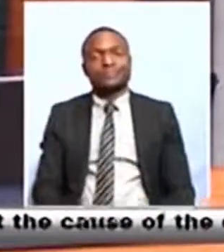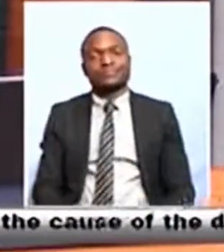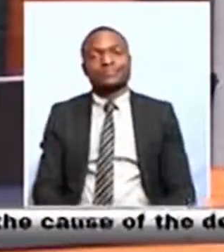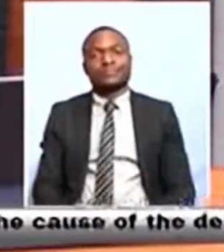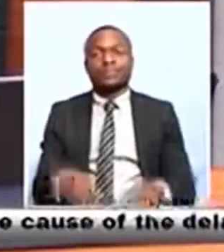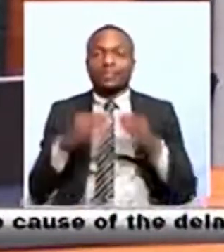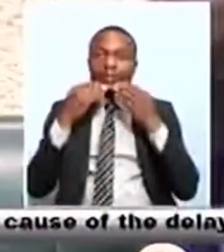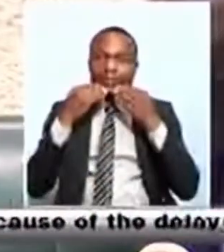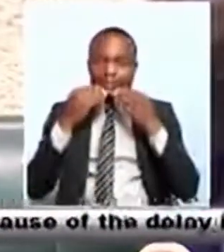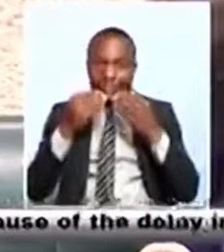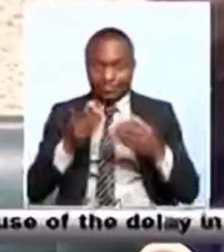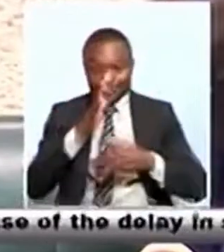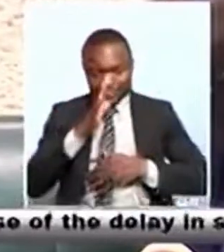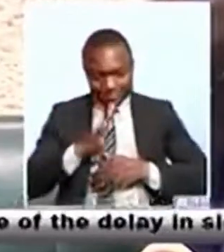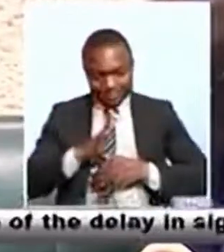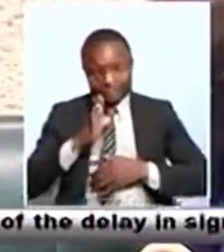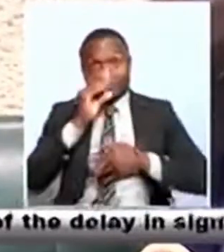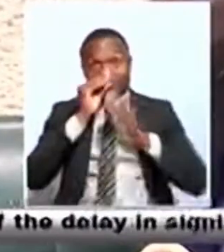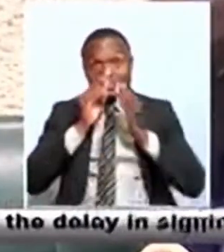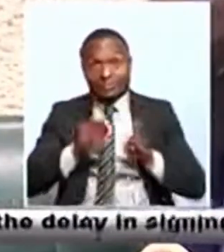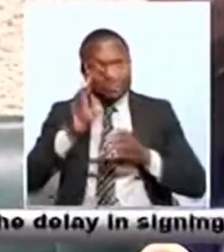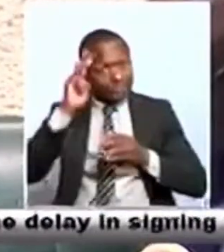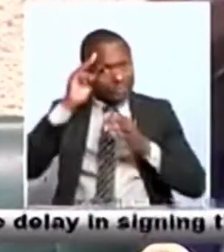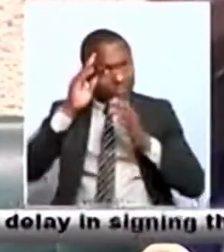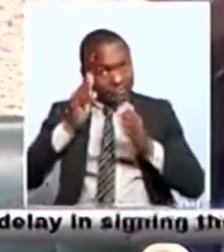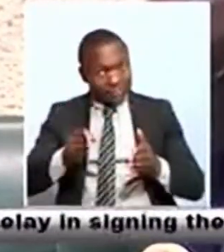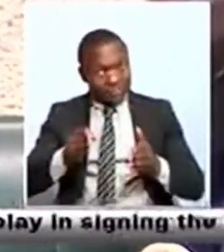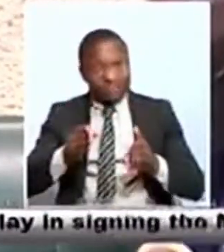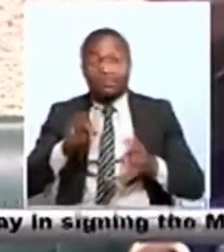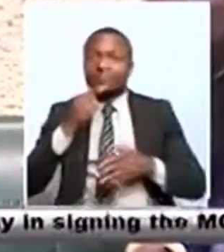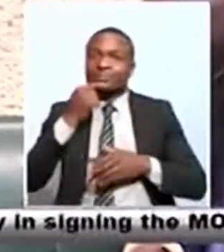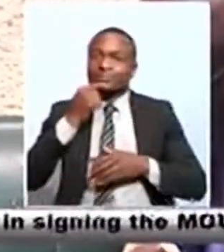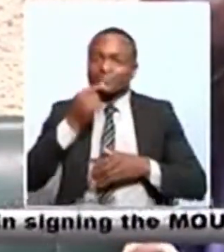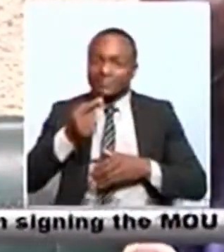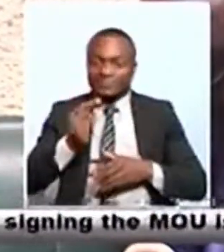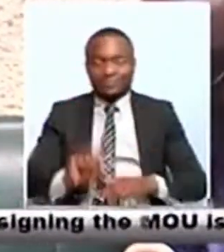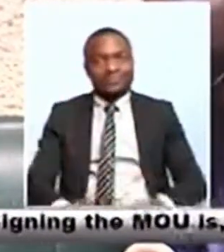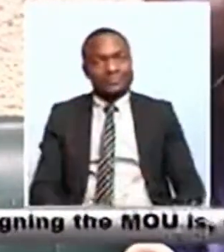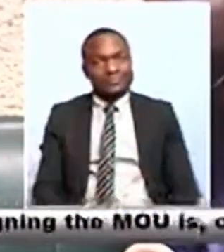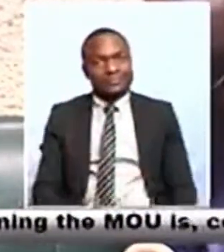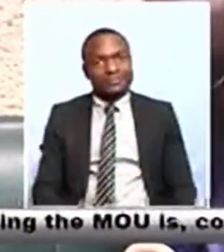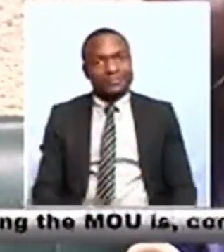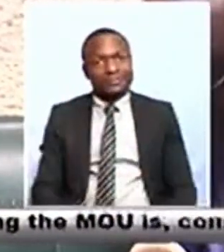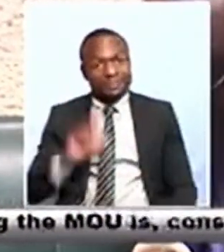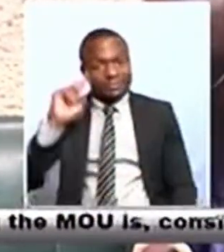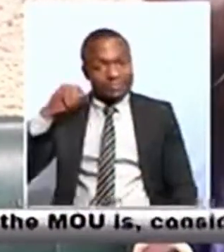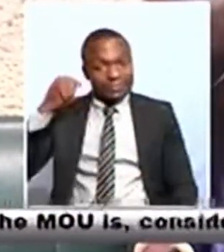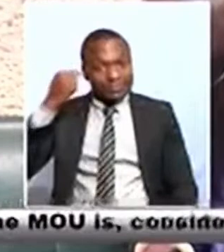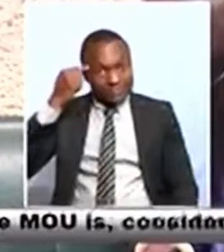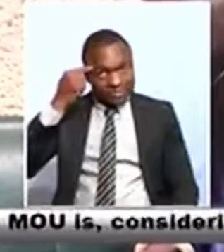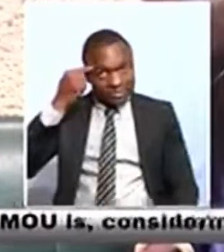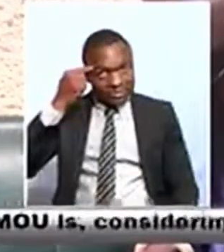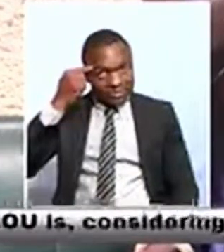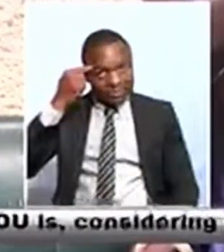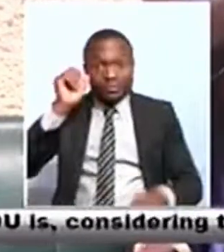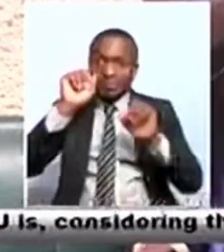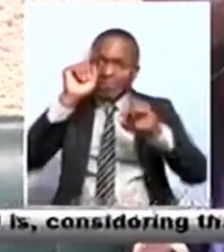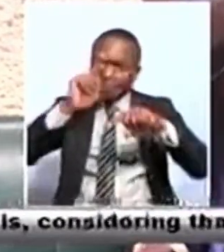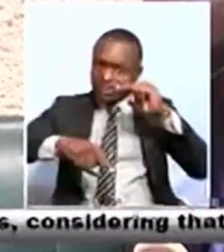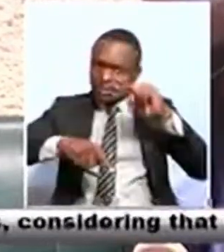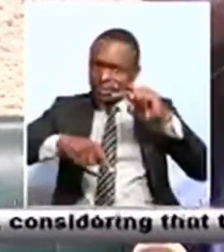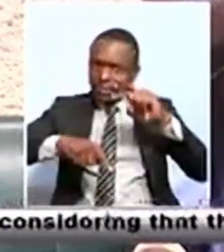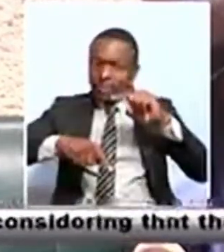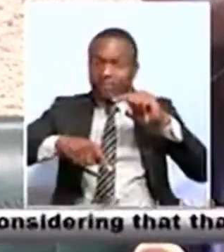Thank you very much, Madam Speaker. Minister, you have just stated that the government cannot actually